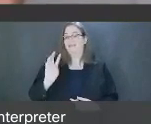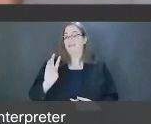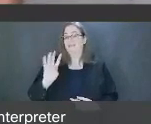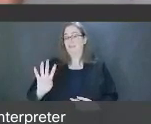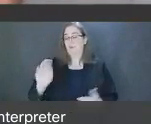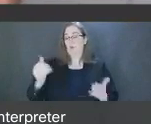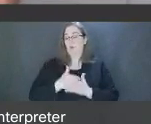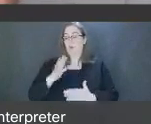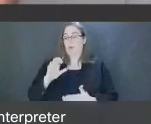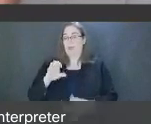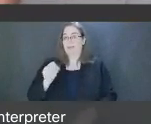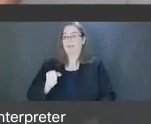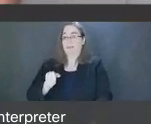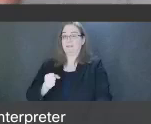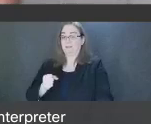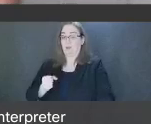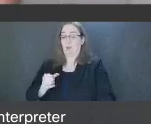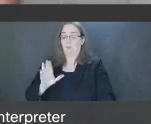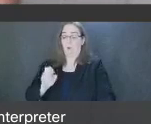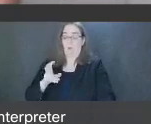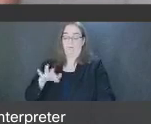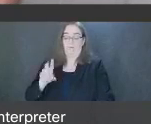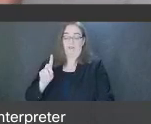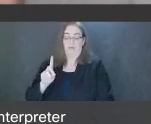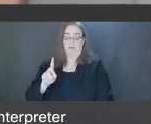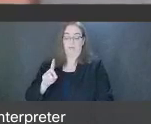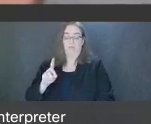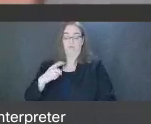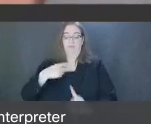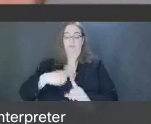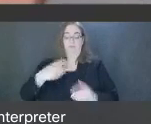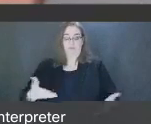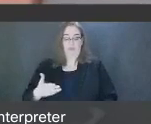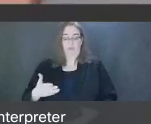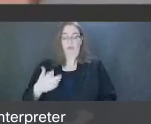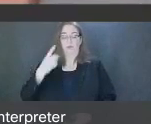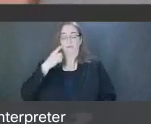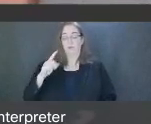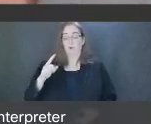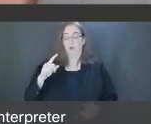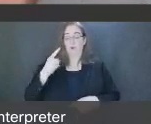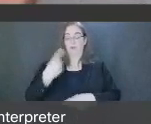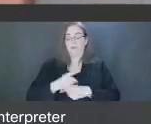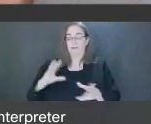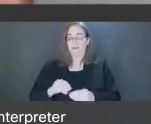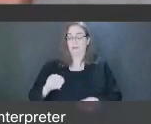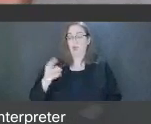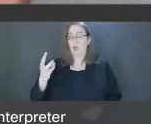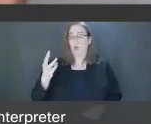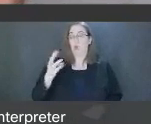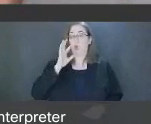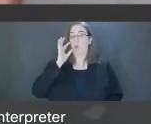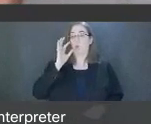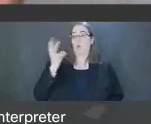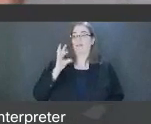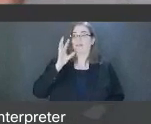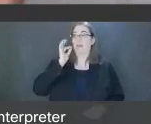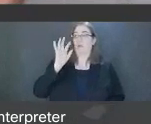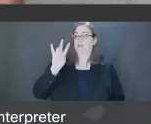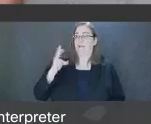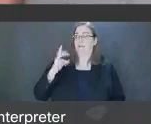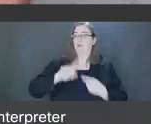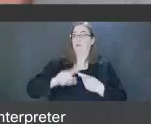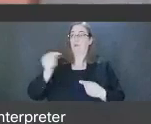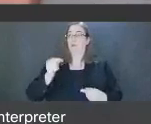1,564 new cases of COVID-19 reported in Montgomery County for the dates inclusive of Wednesday, April the 7th through Tuesday, April